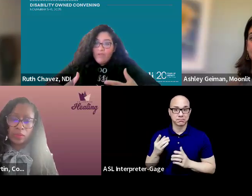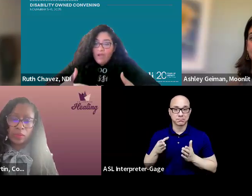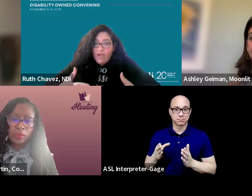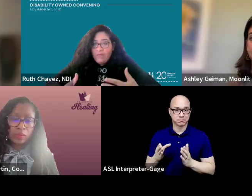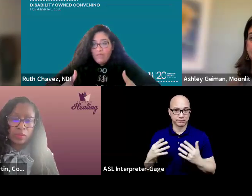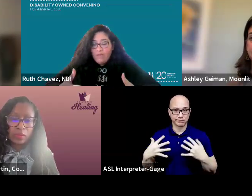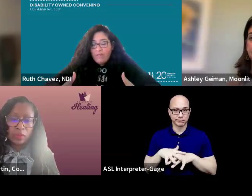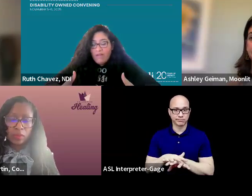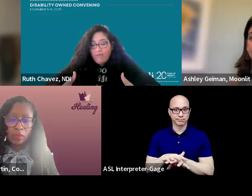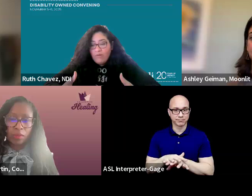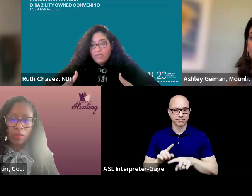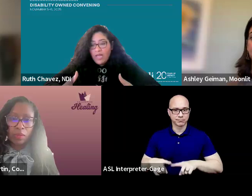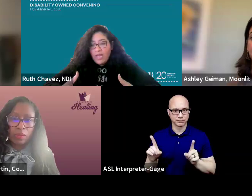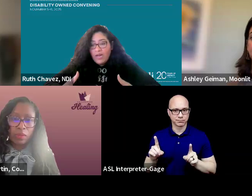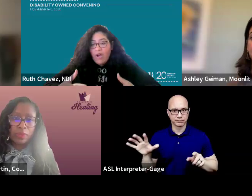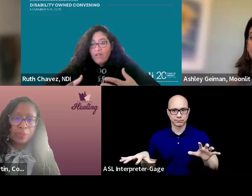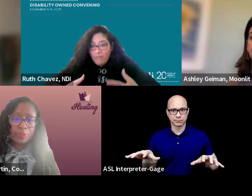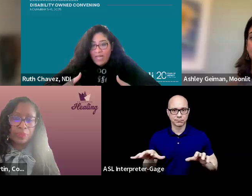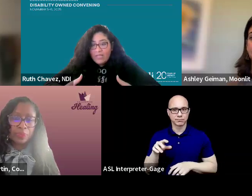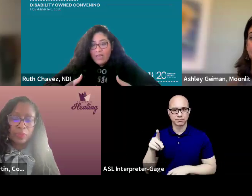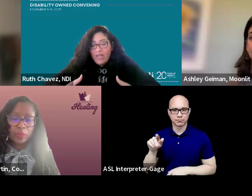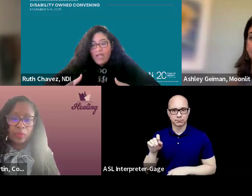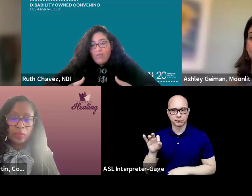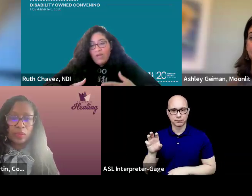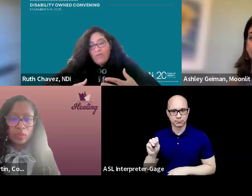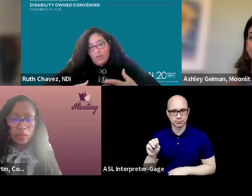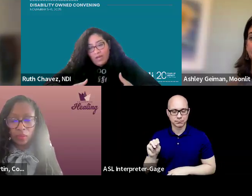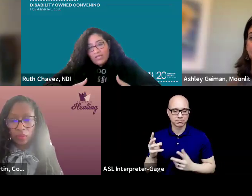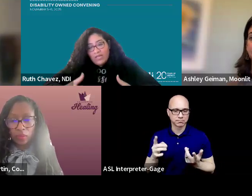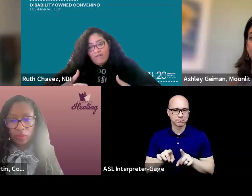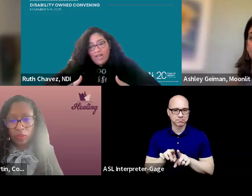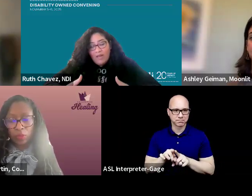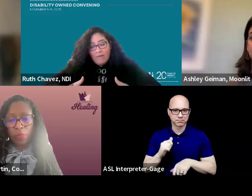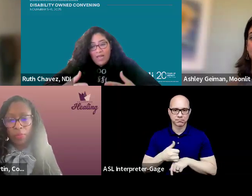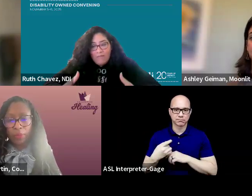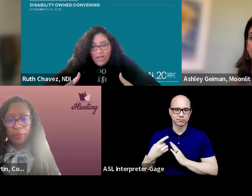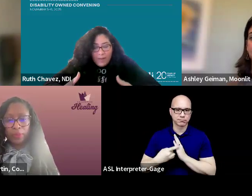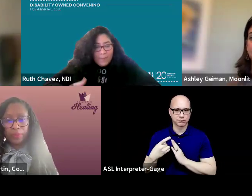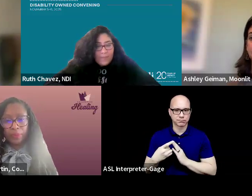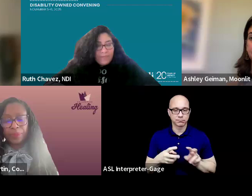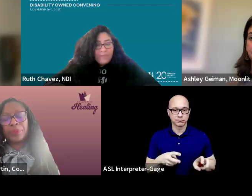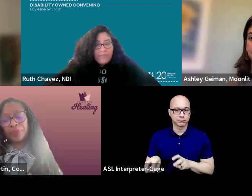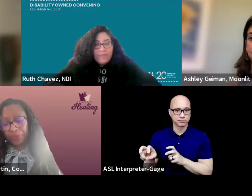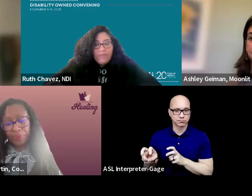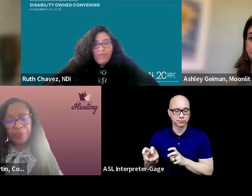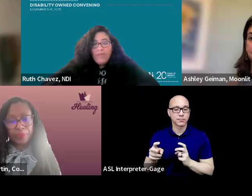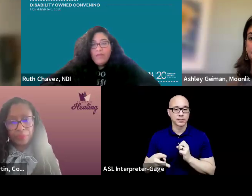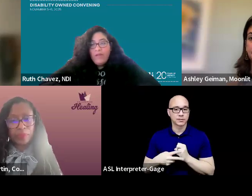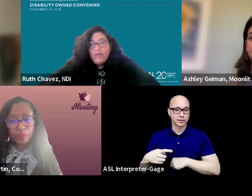two different platforms and automate in a way where you can save time and money.